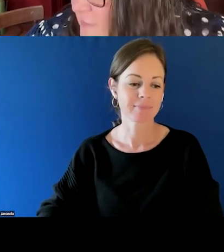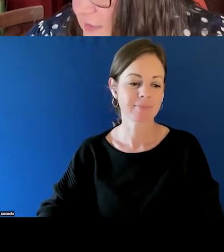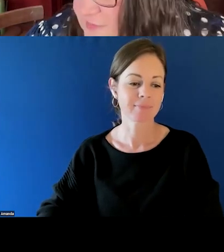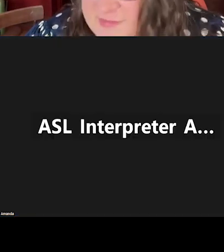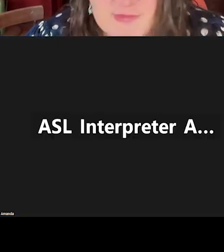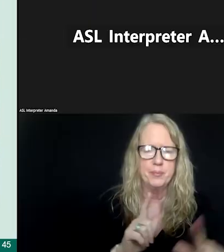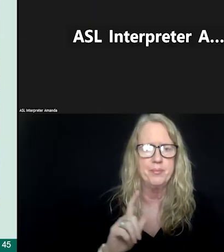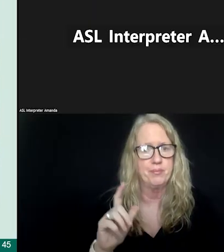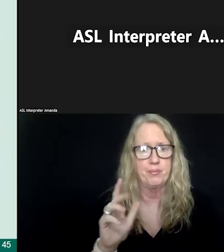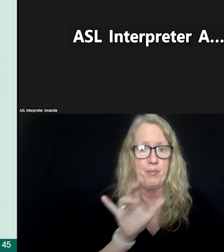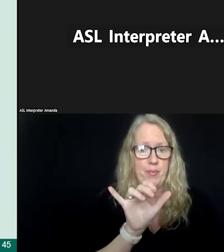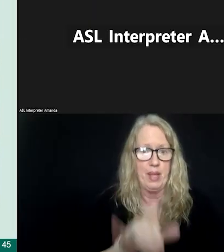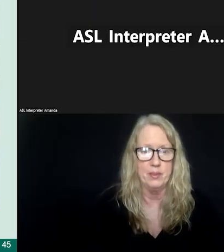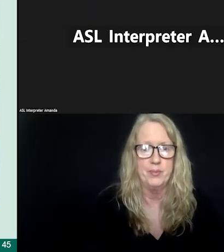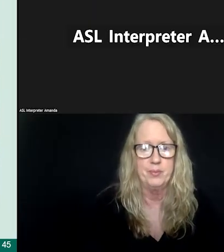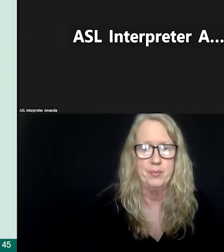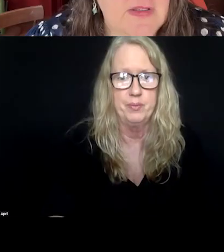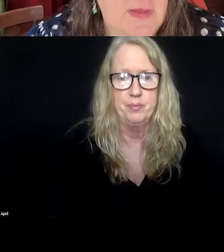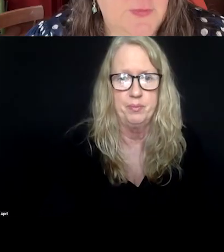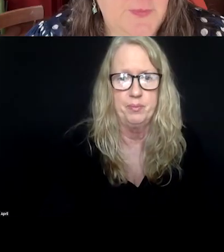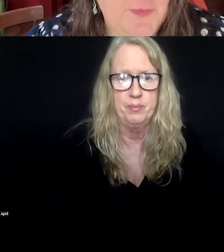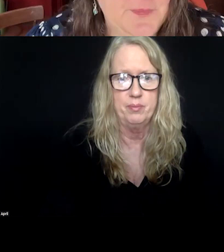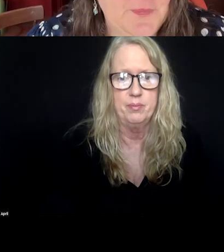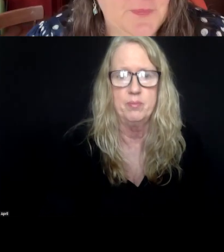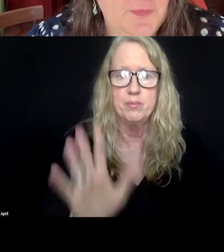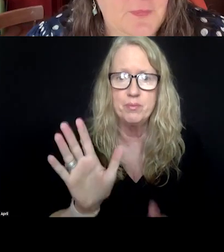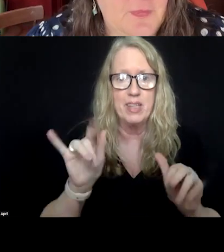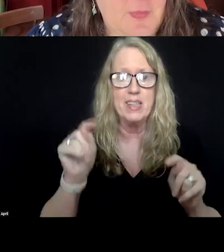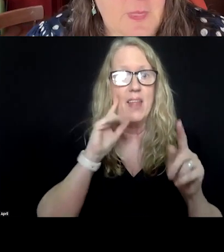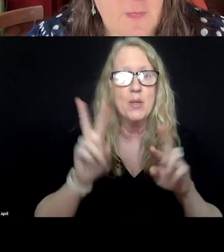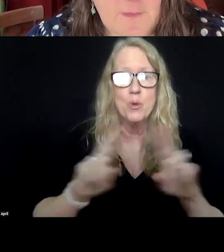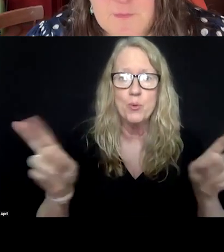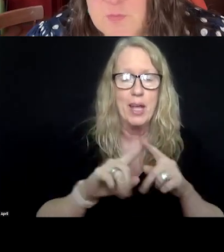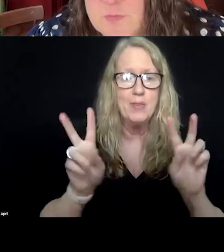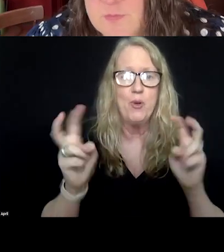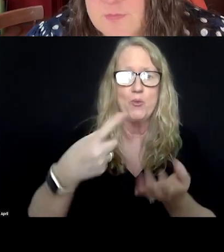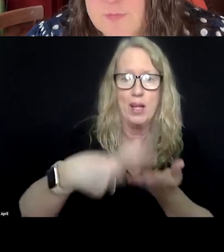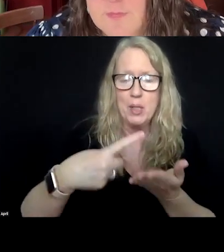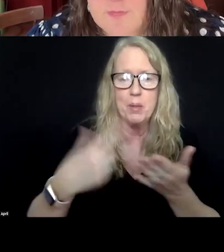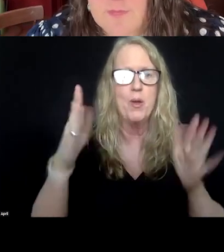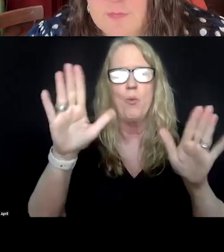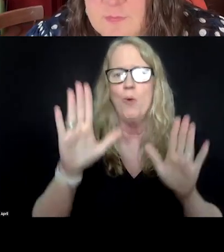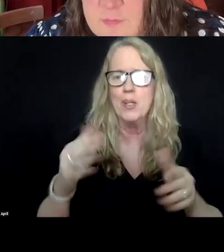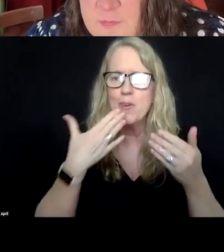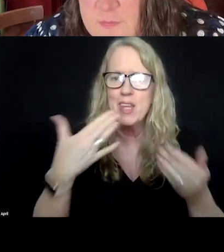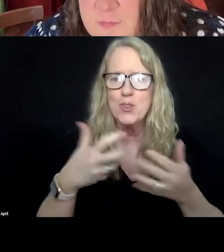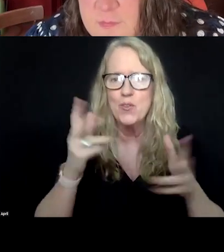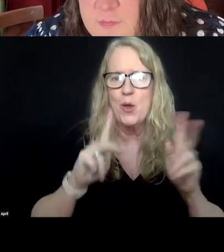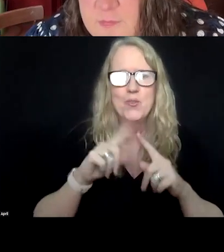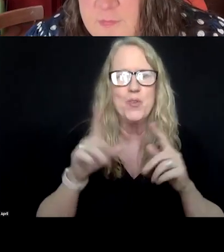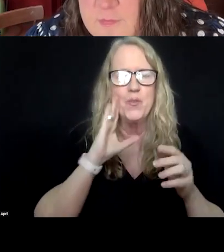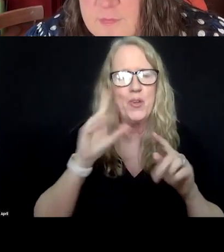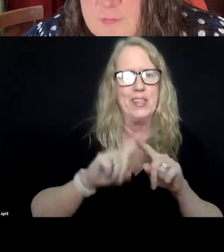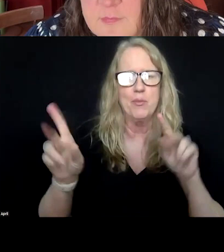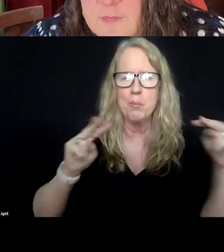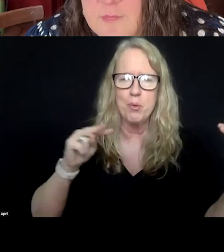Yeah, and that's it. So I think we're ready for our roundtable. Wonderful. Thank you both so much for those